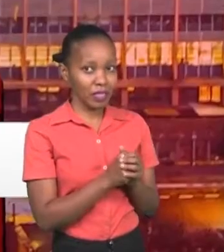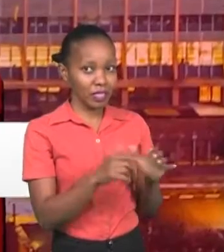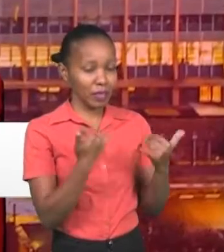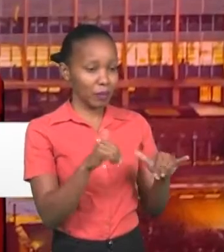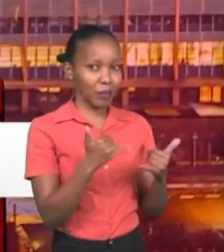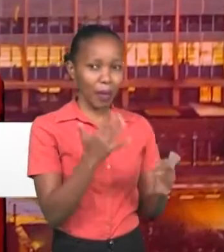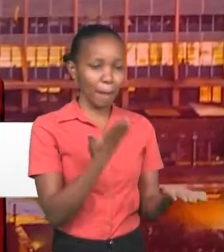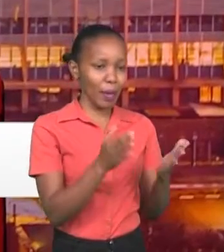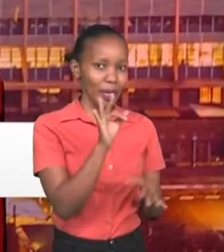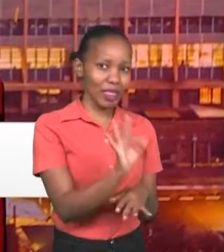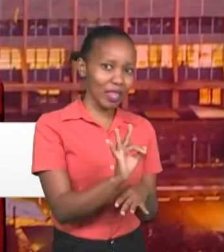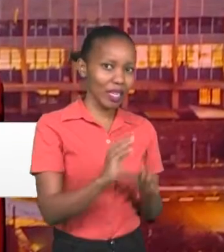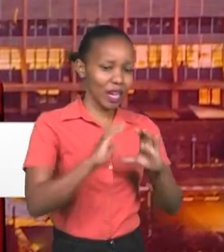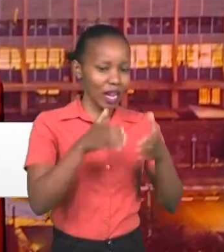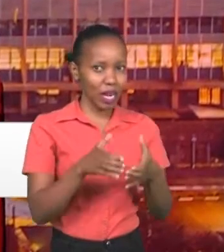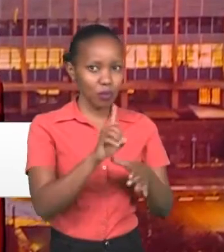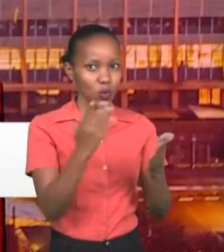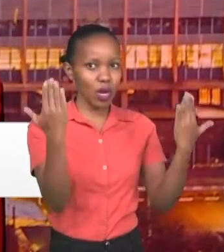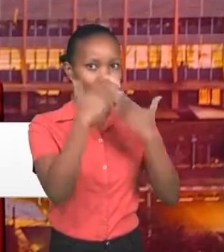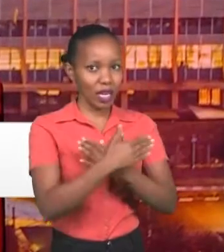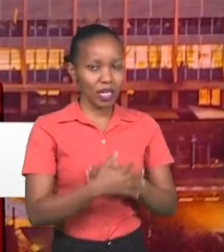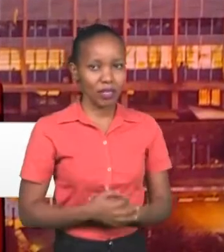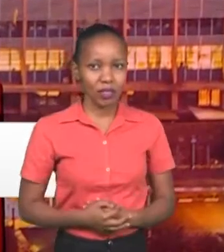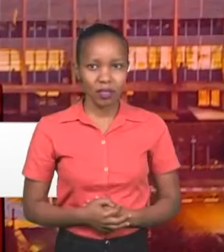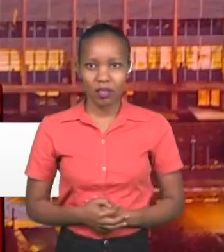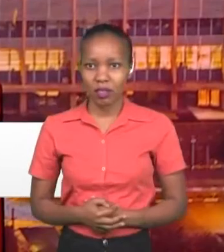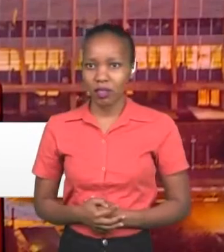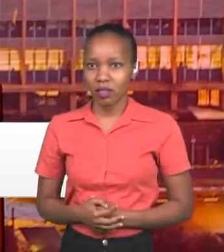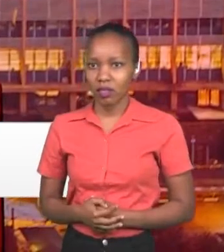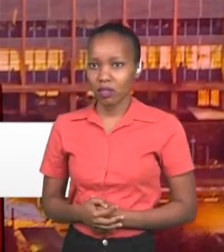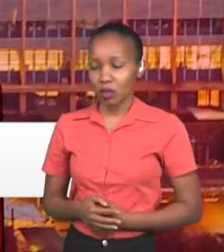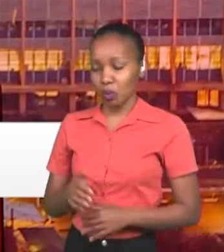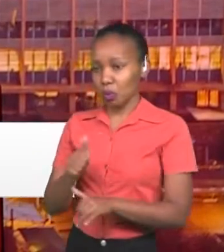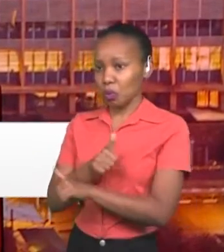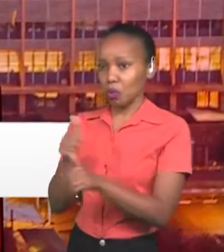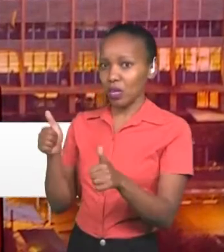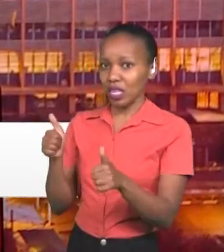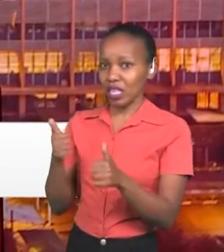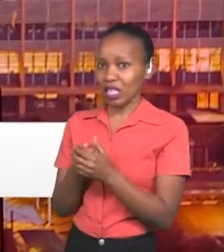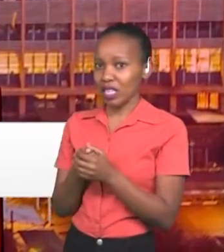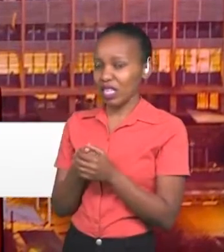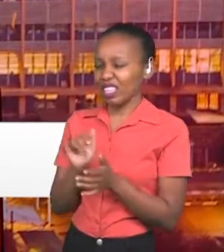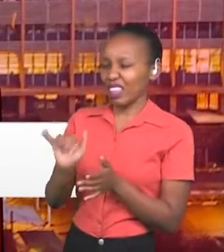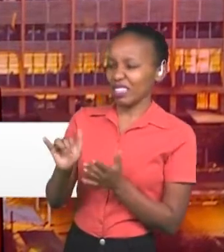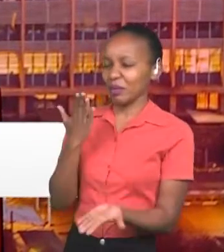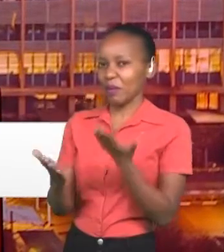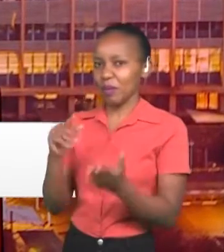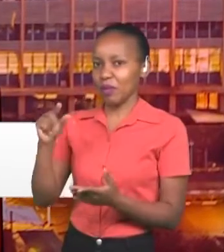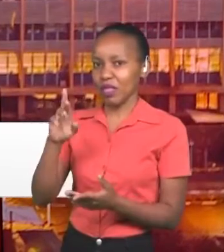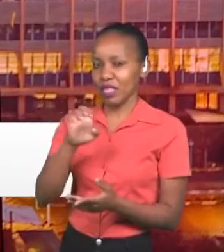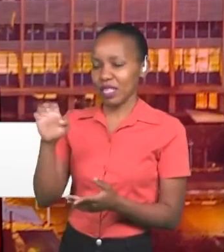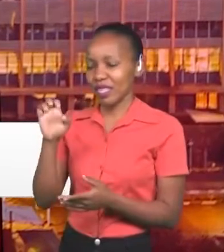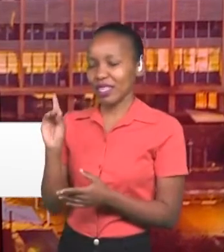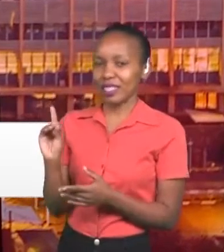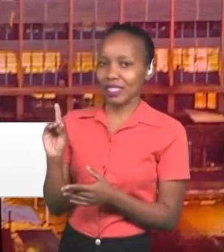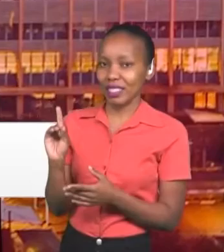three clubs in a night? Two or three clubs in a night? In a night? Yeah. In a night. It's, well, that's greed. That's greed, is it? Say, so you greed. Had quality that's service